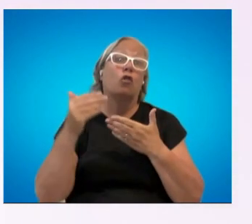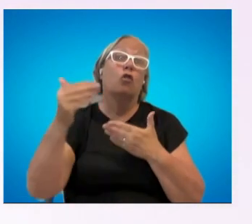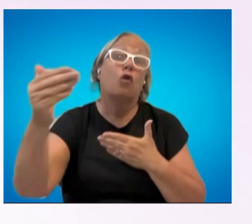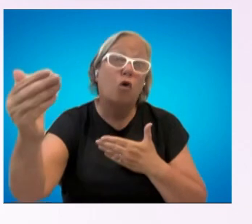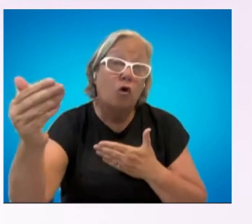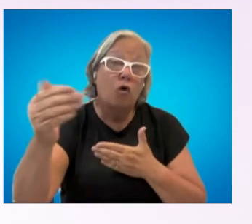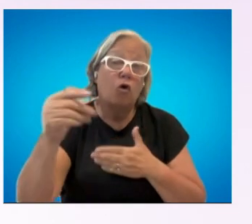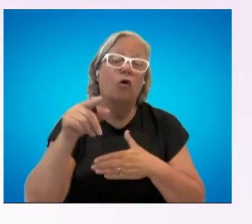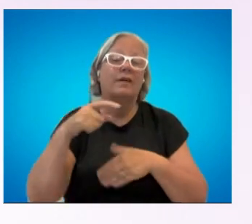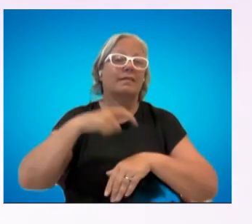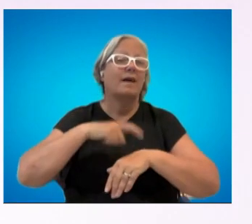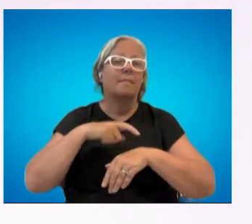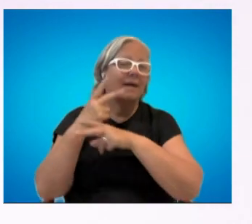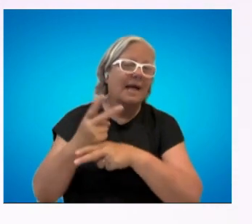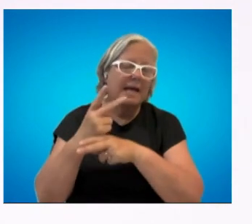men.